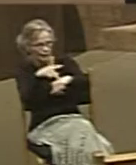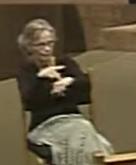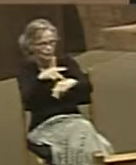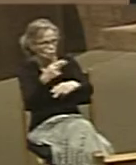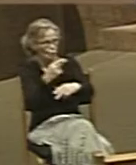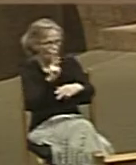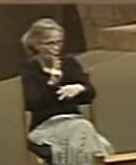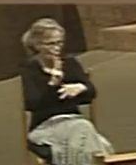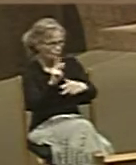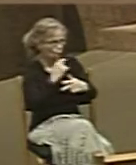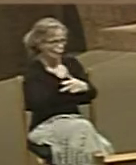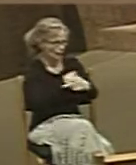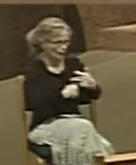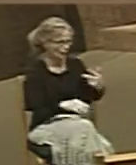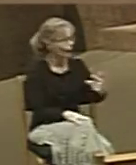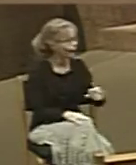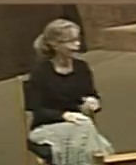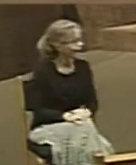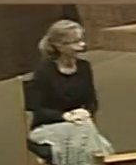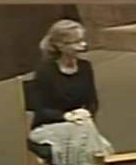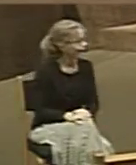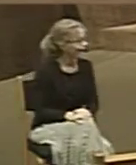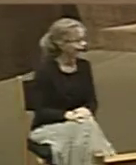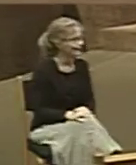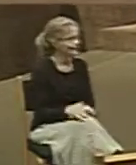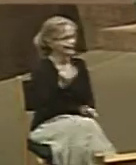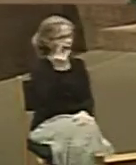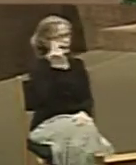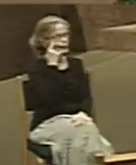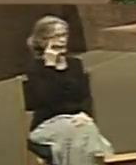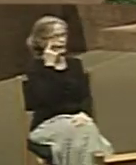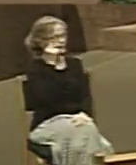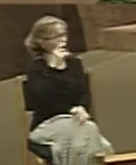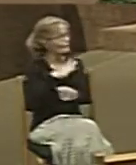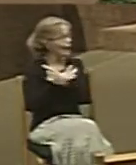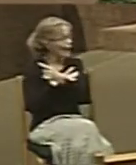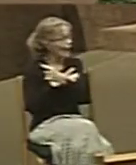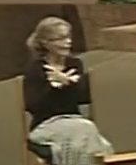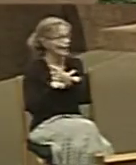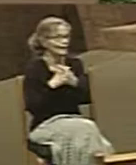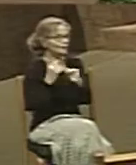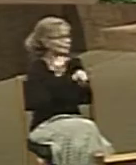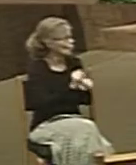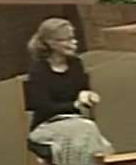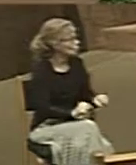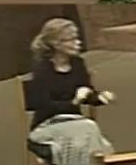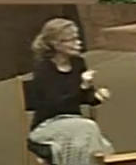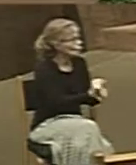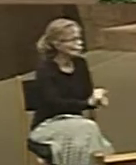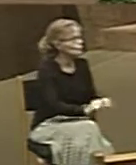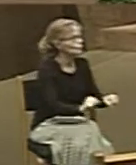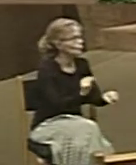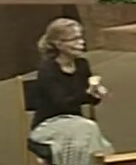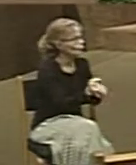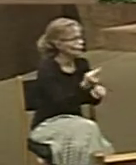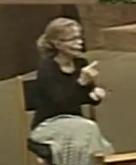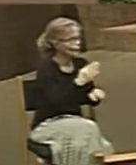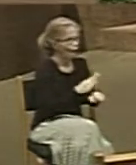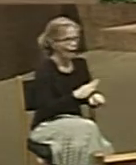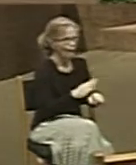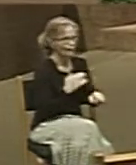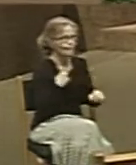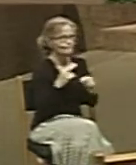If you think that a man out on the front line like that builds churches and wins converts in